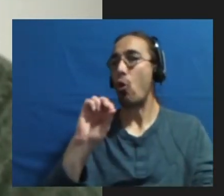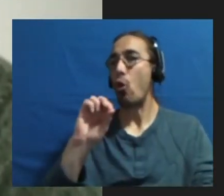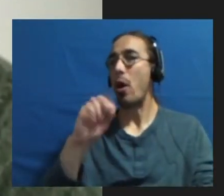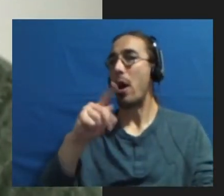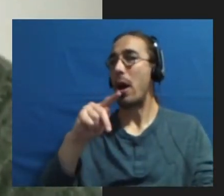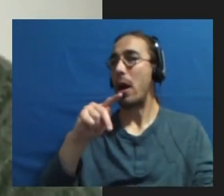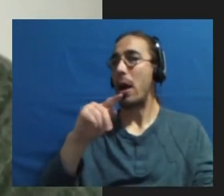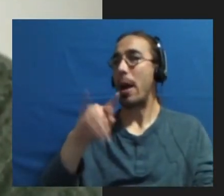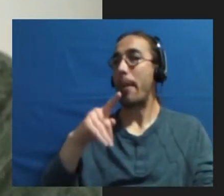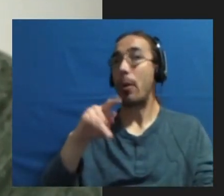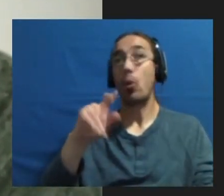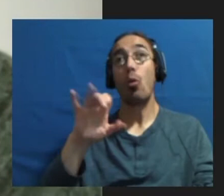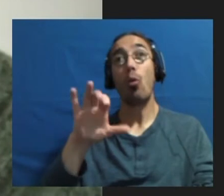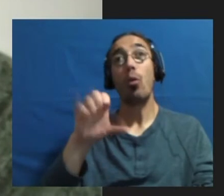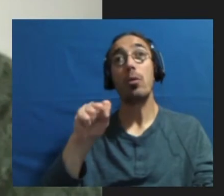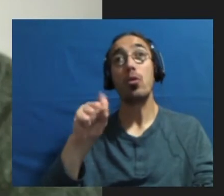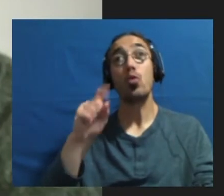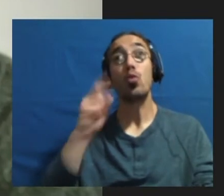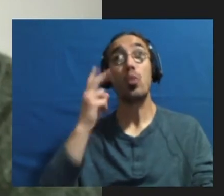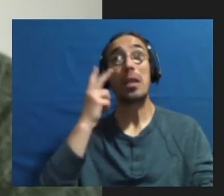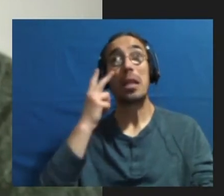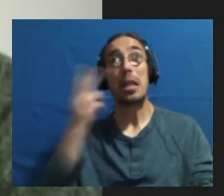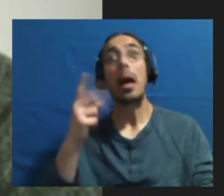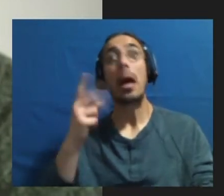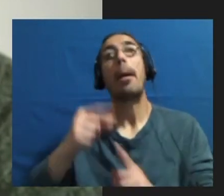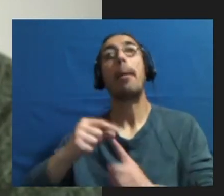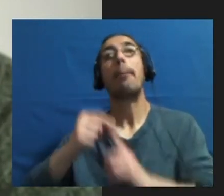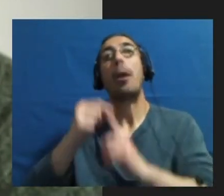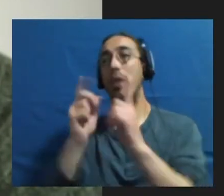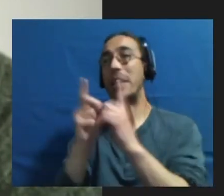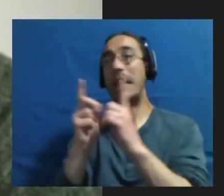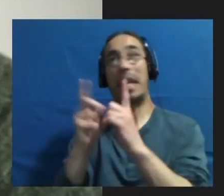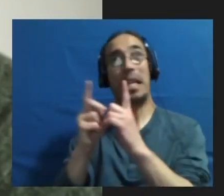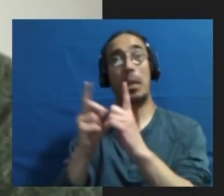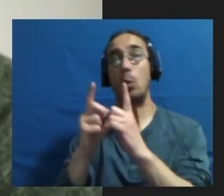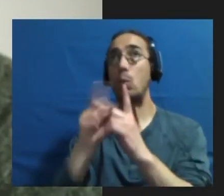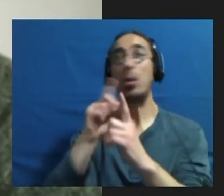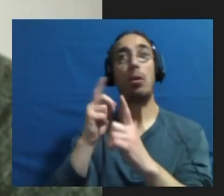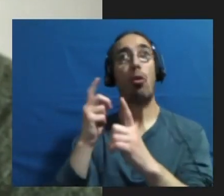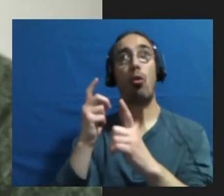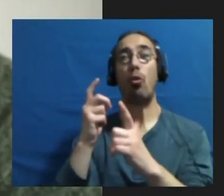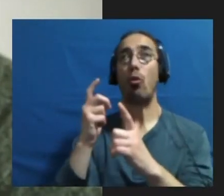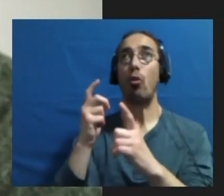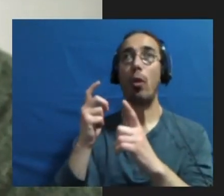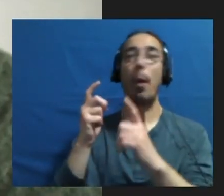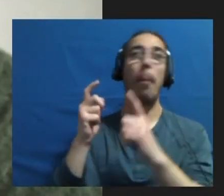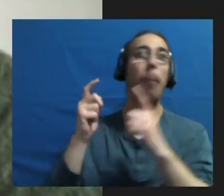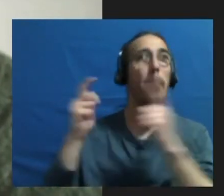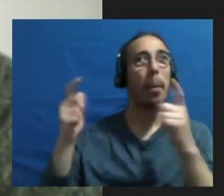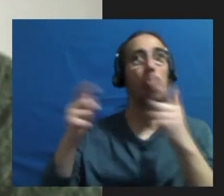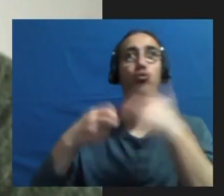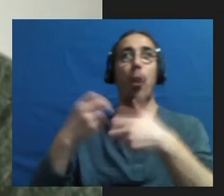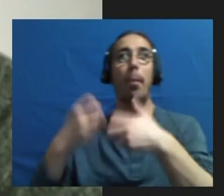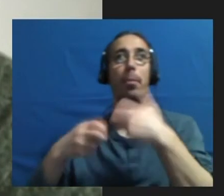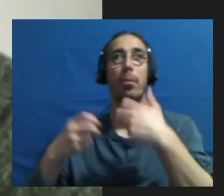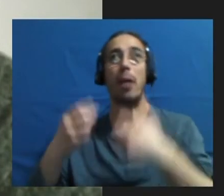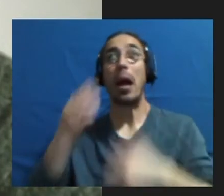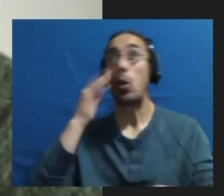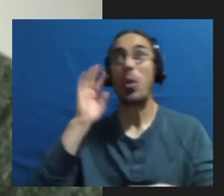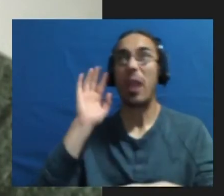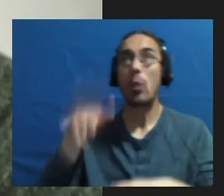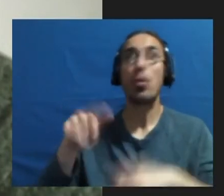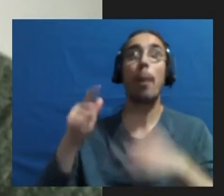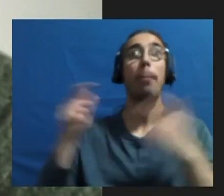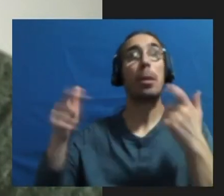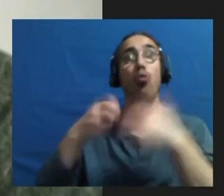that, because it's, especially with dating. Dating is such a large issue. I didn't realize it was that big of an issue. I